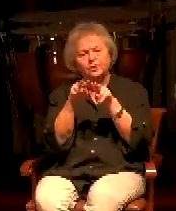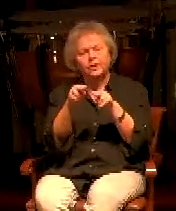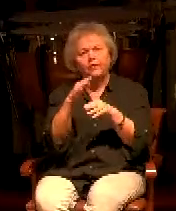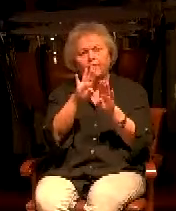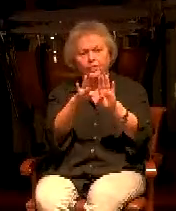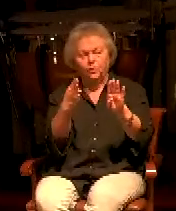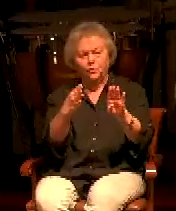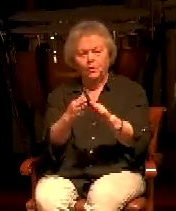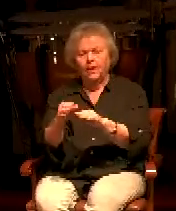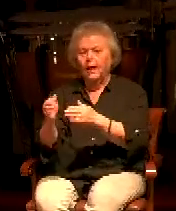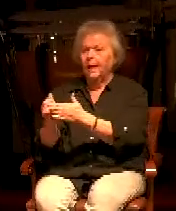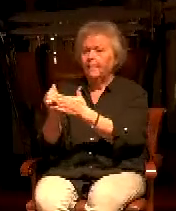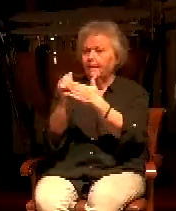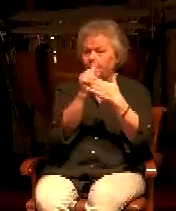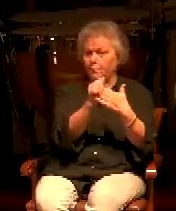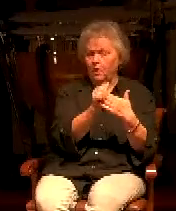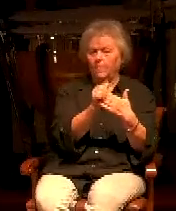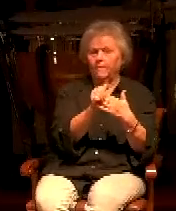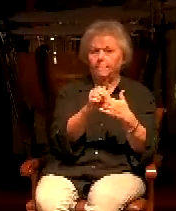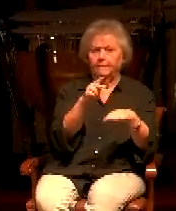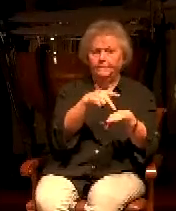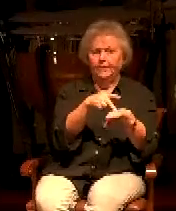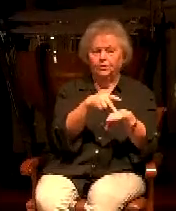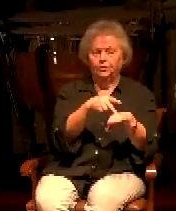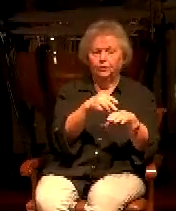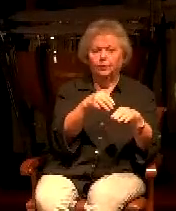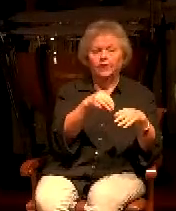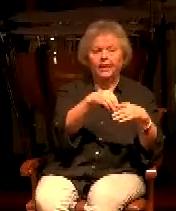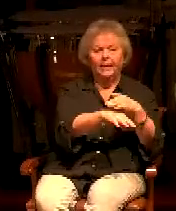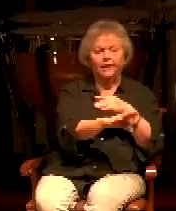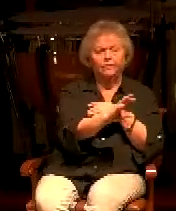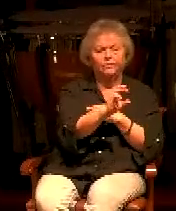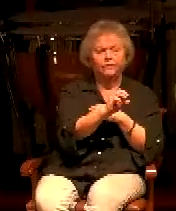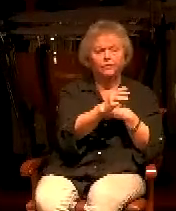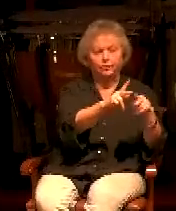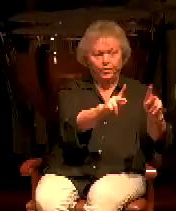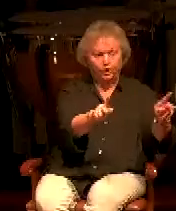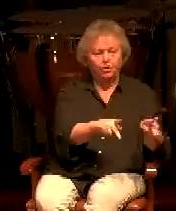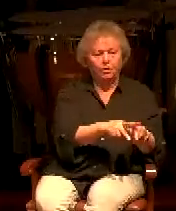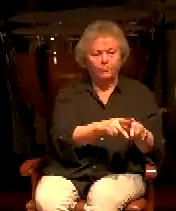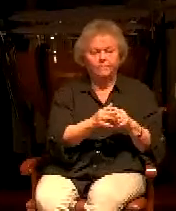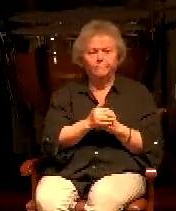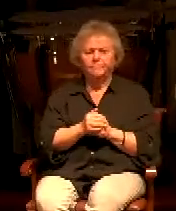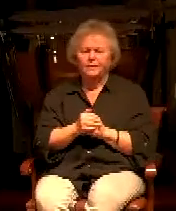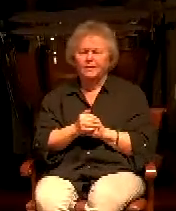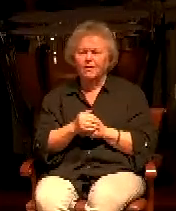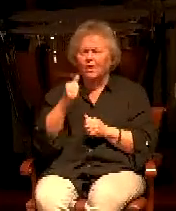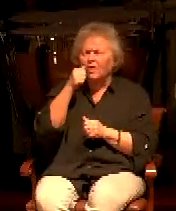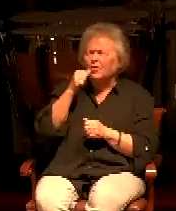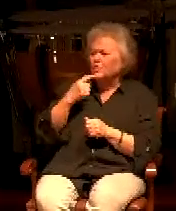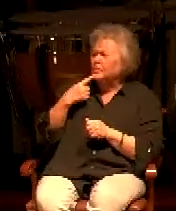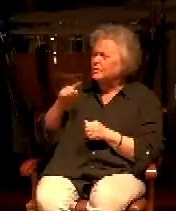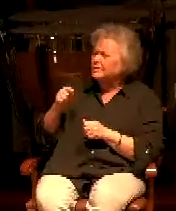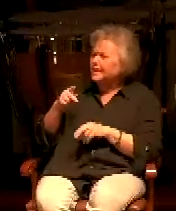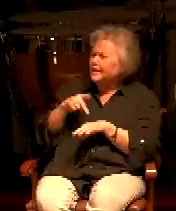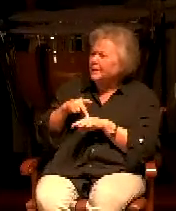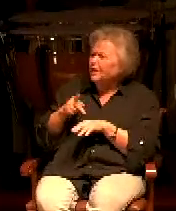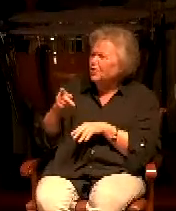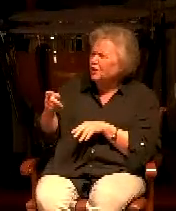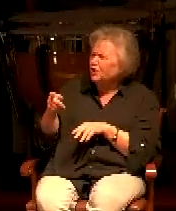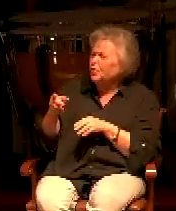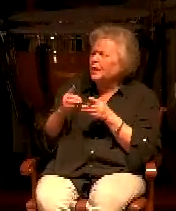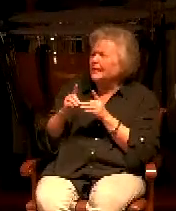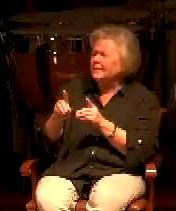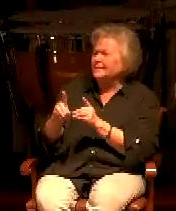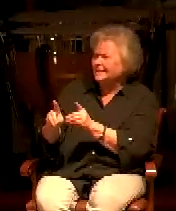in. The servant girl at the door said to Peter, "You also are not one of the man's disciples, are you?" He said,